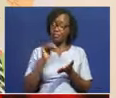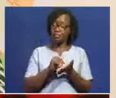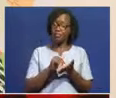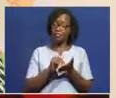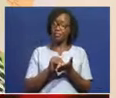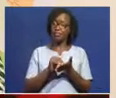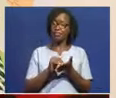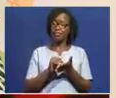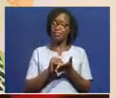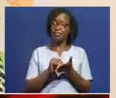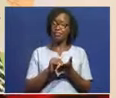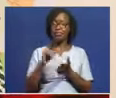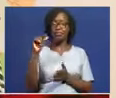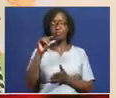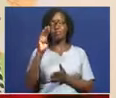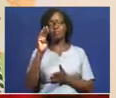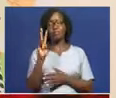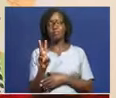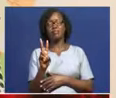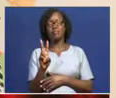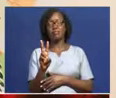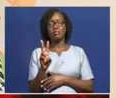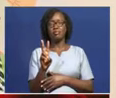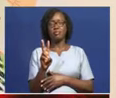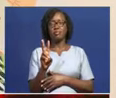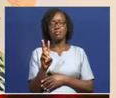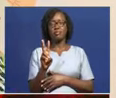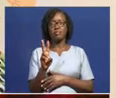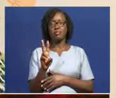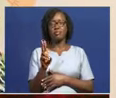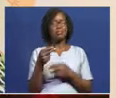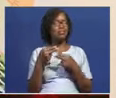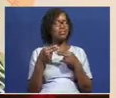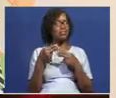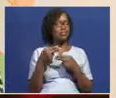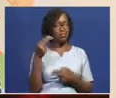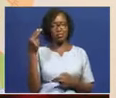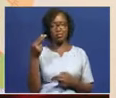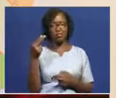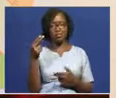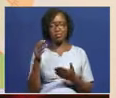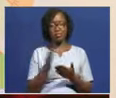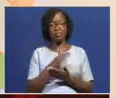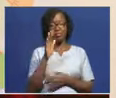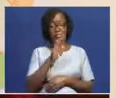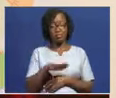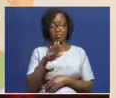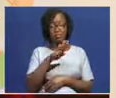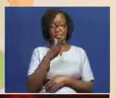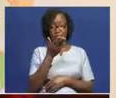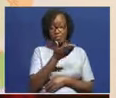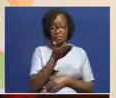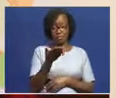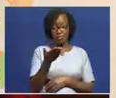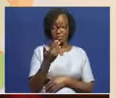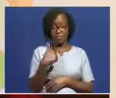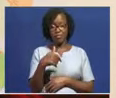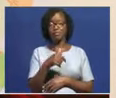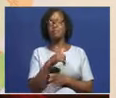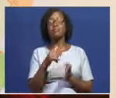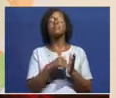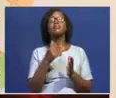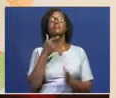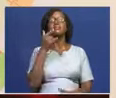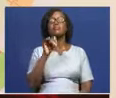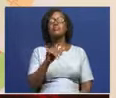the issue of gender-based violence is quite high in some of these areas. And ours is just to